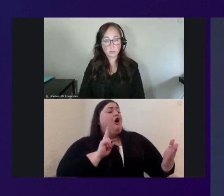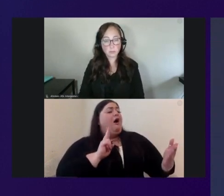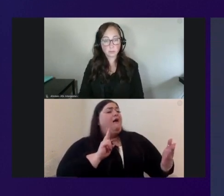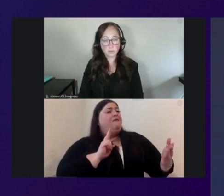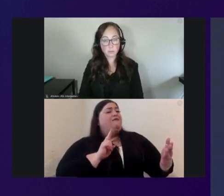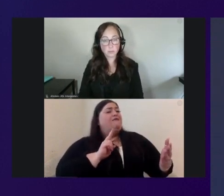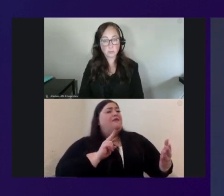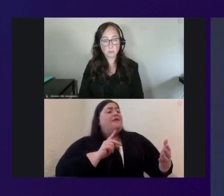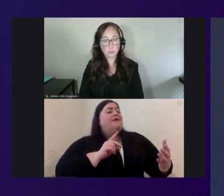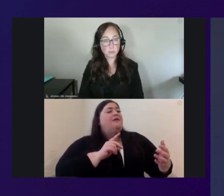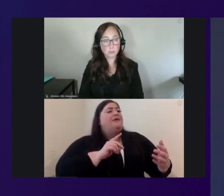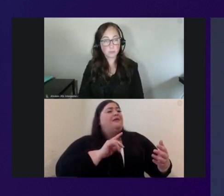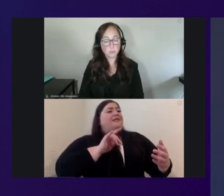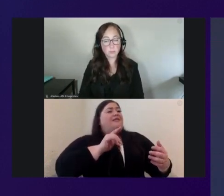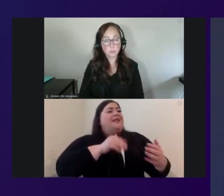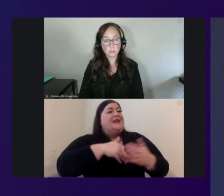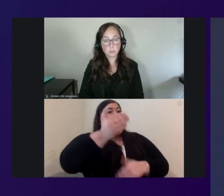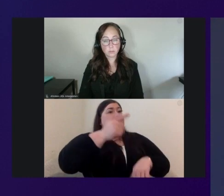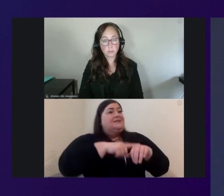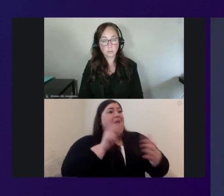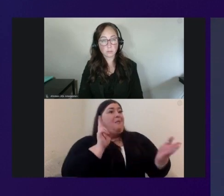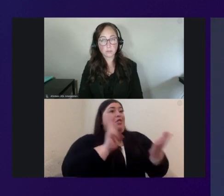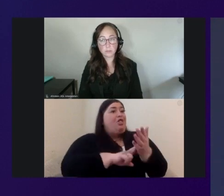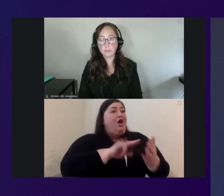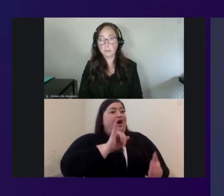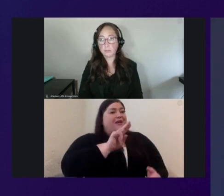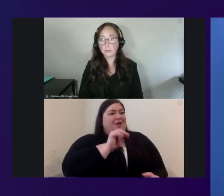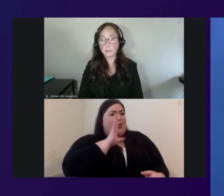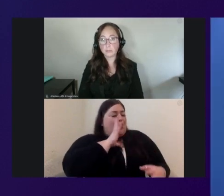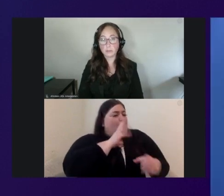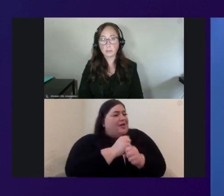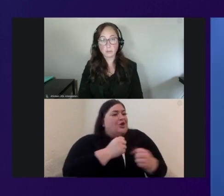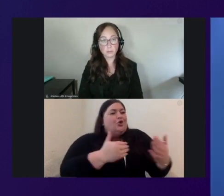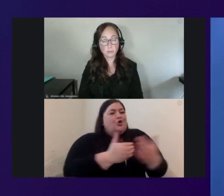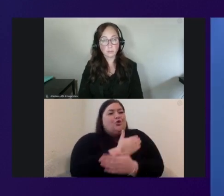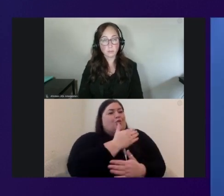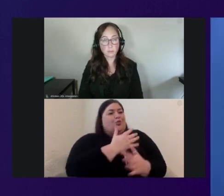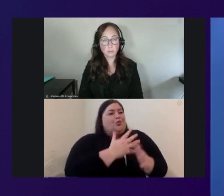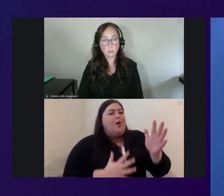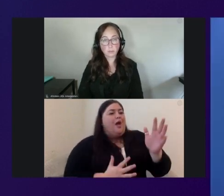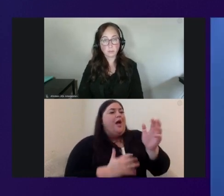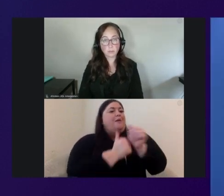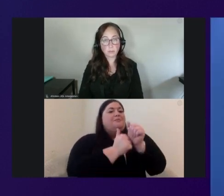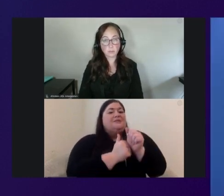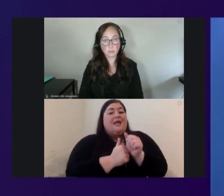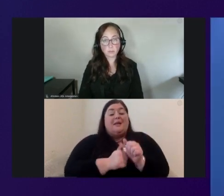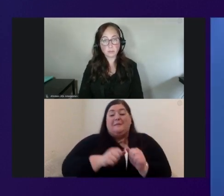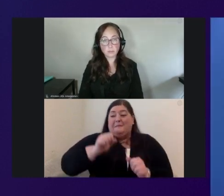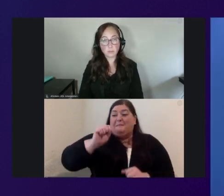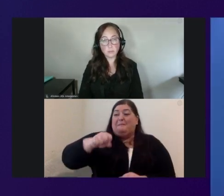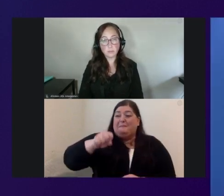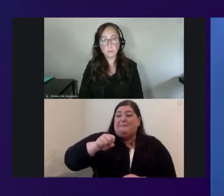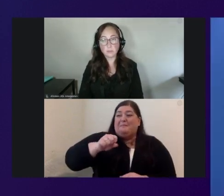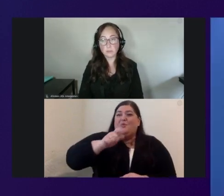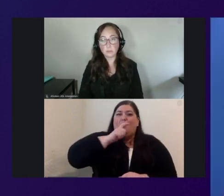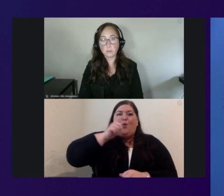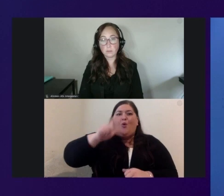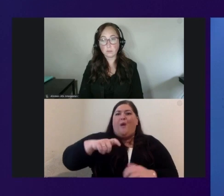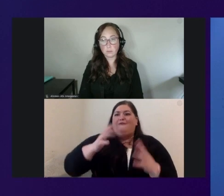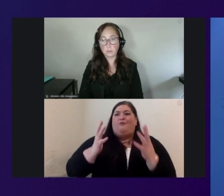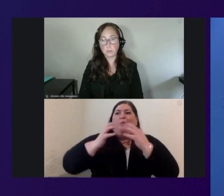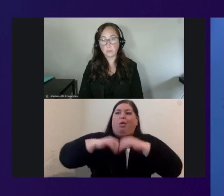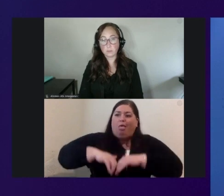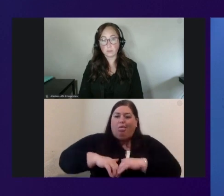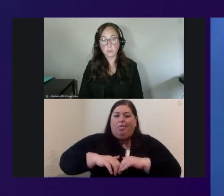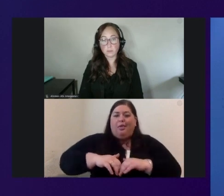next time they log in, they'll get that new version. Exactly. Yep. You can do these type of updates during business hours without having to bring the whole environment down in order to do that kind of an